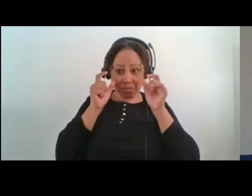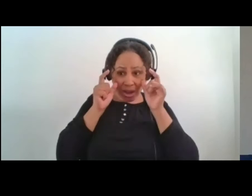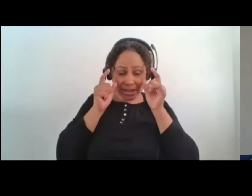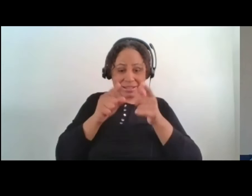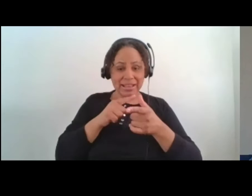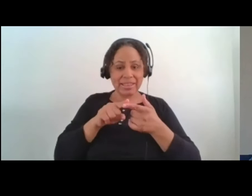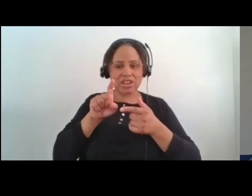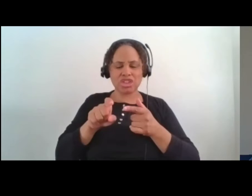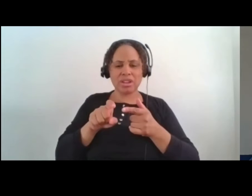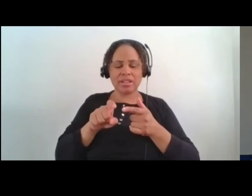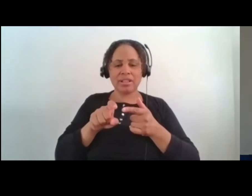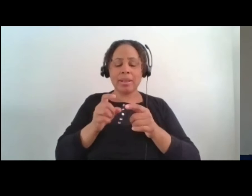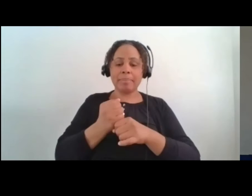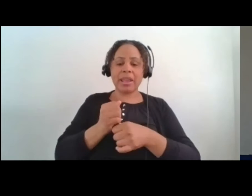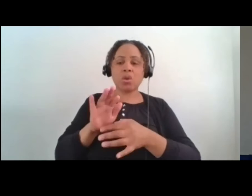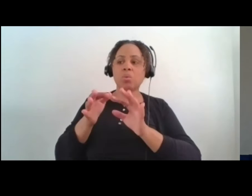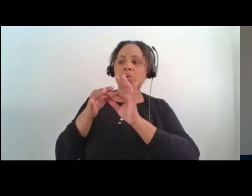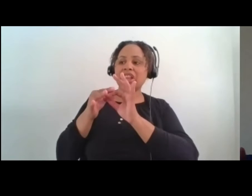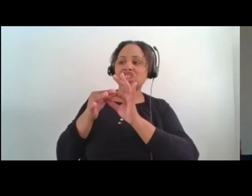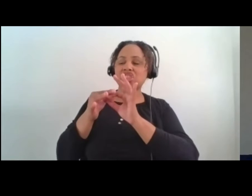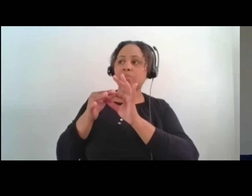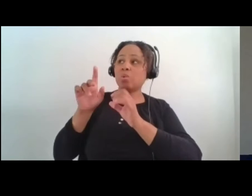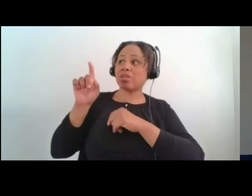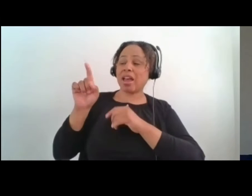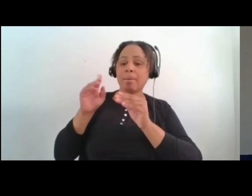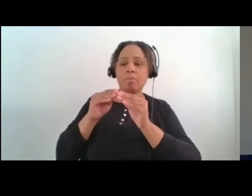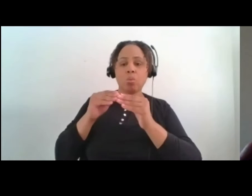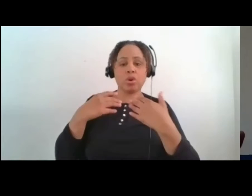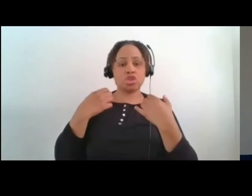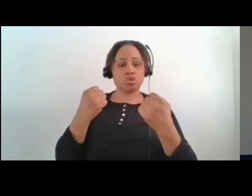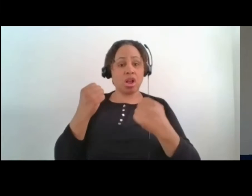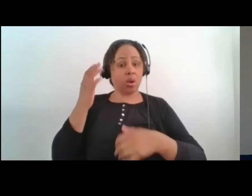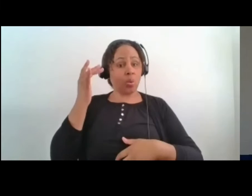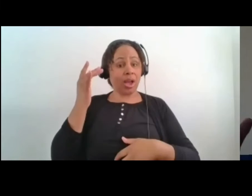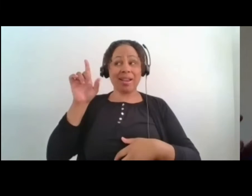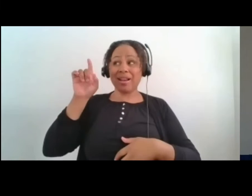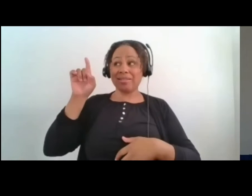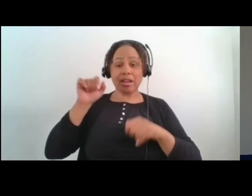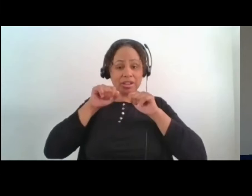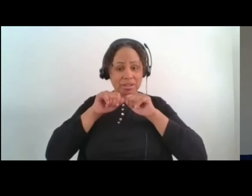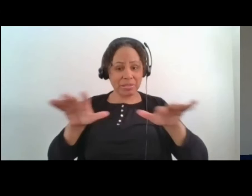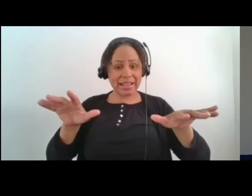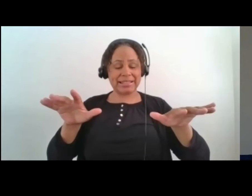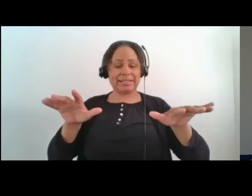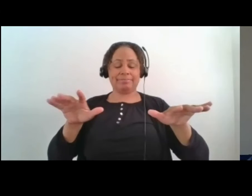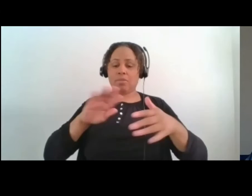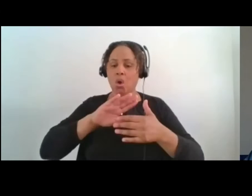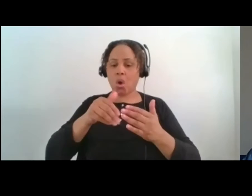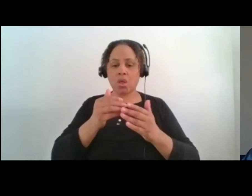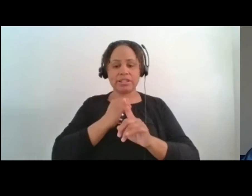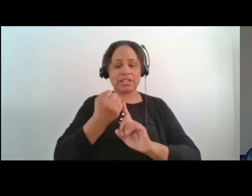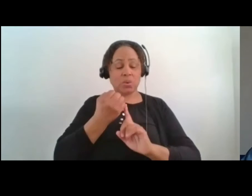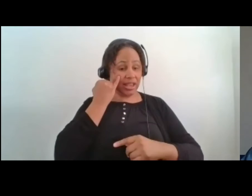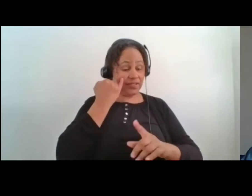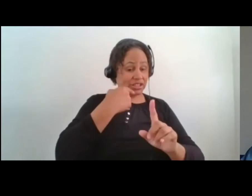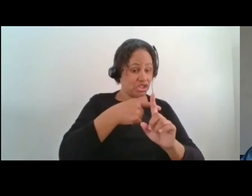because the believer is blessed in all of his situations. If it's good and he is thankful, he is rewarded for it.